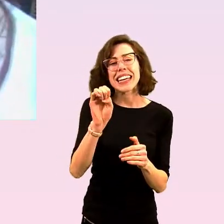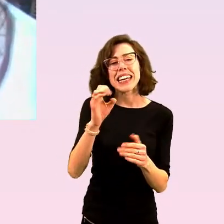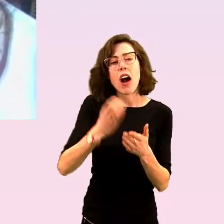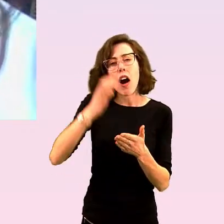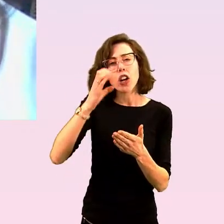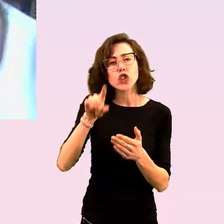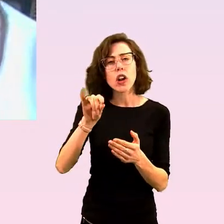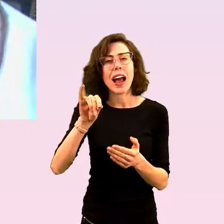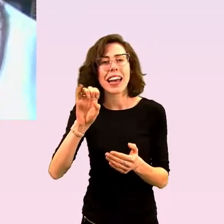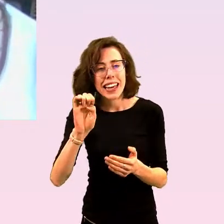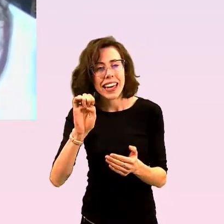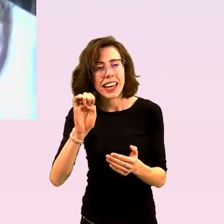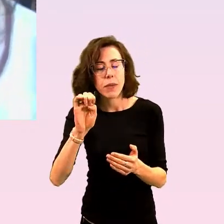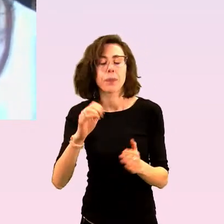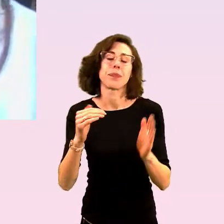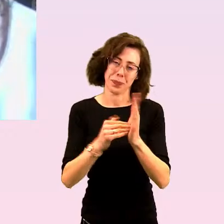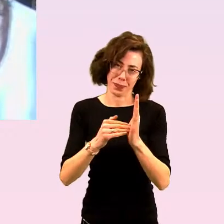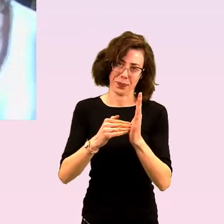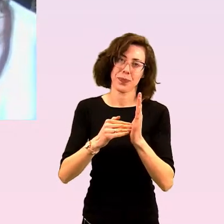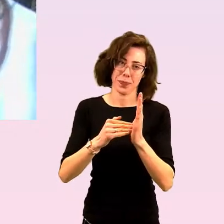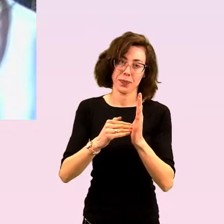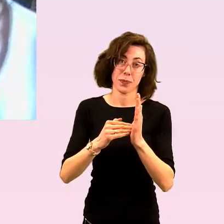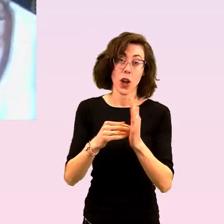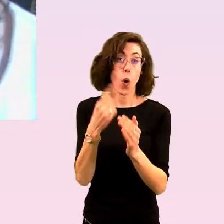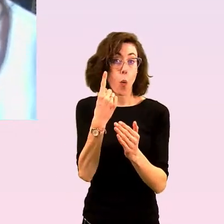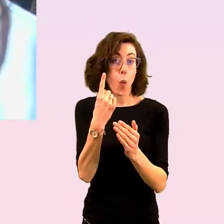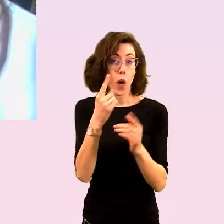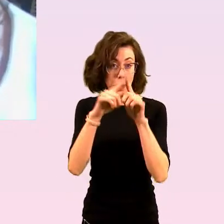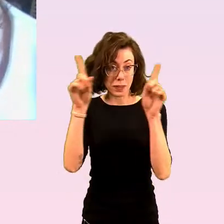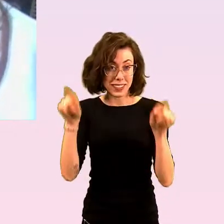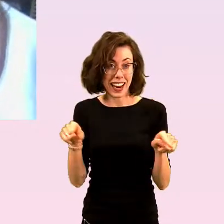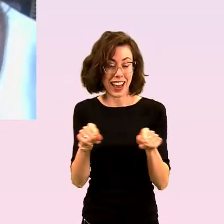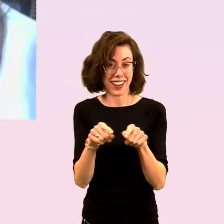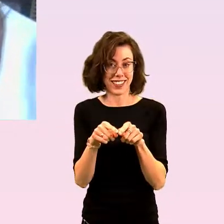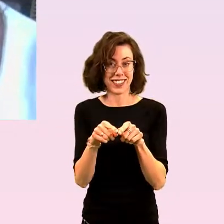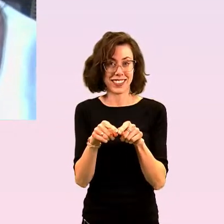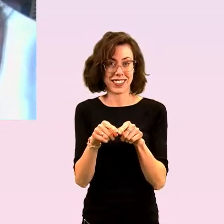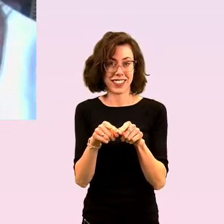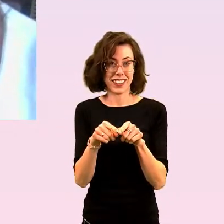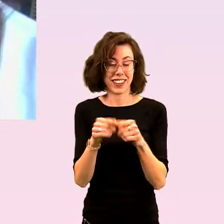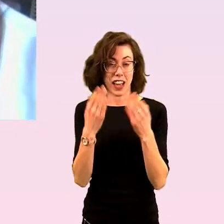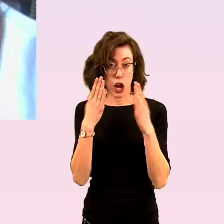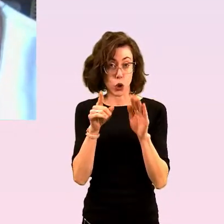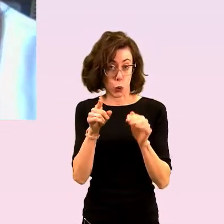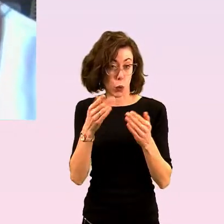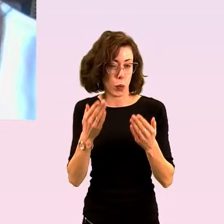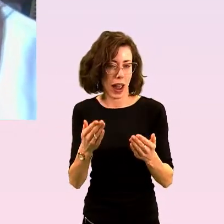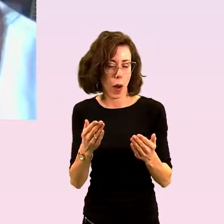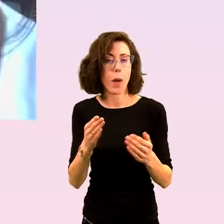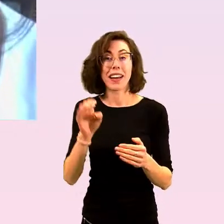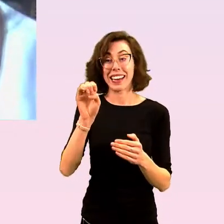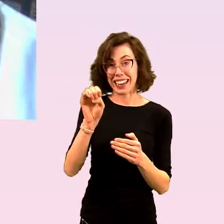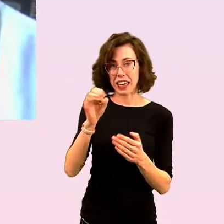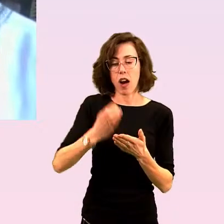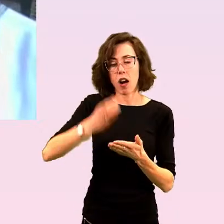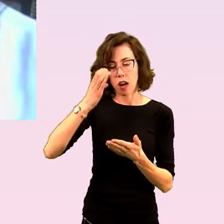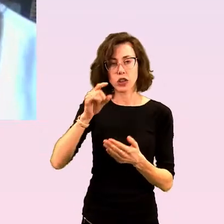saying? ecollege.ie, yes. And one of my slides actually will sort of showcase it there, but yes,